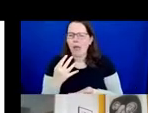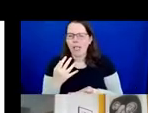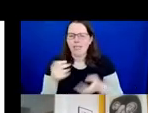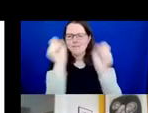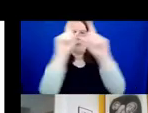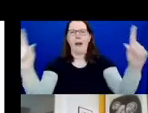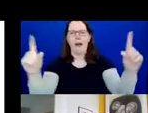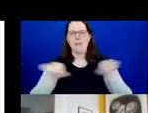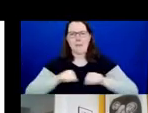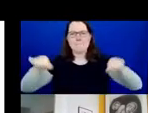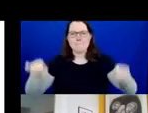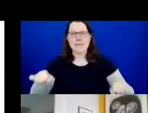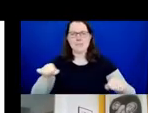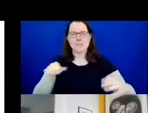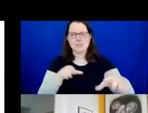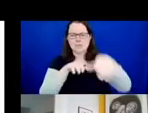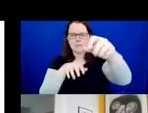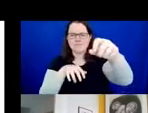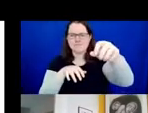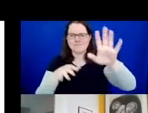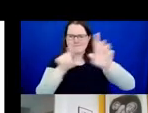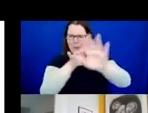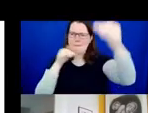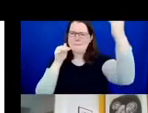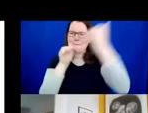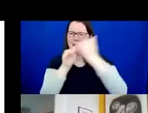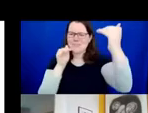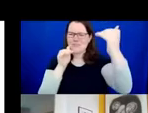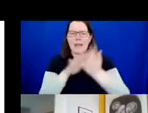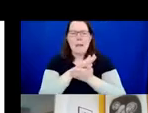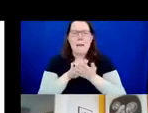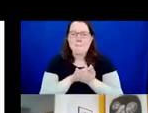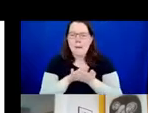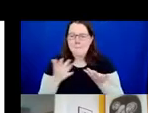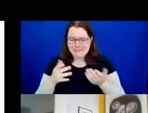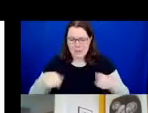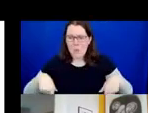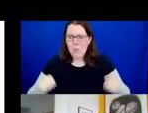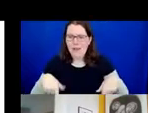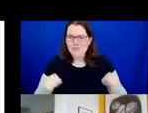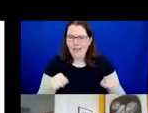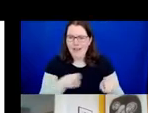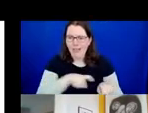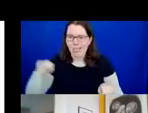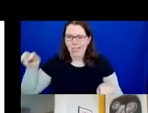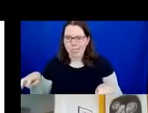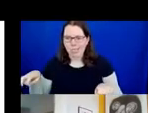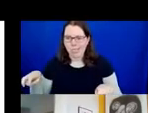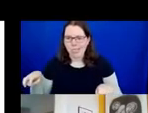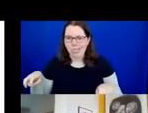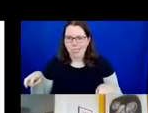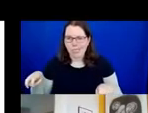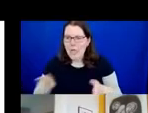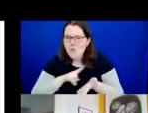artworks. And that central placement of the bench ensures that he's pushed to the margins symbolically, can never occupy